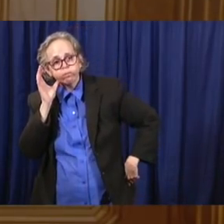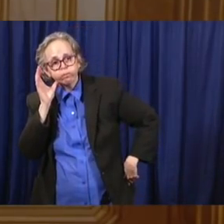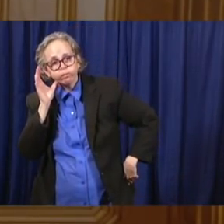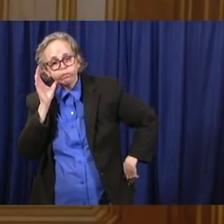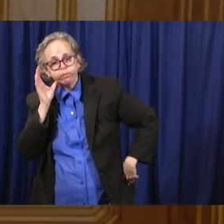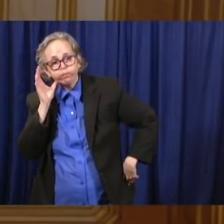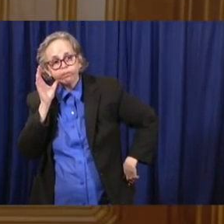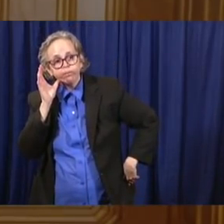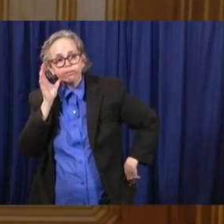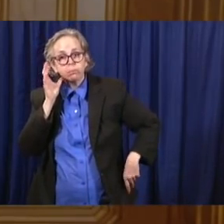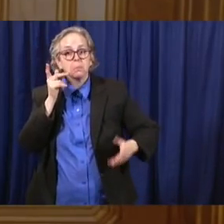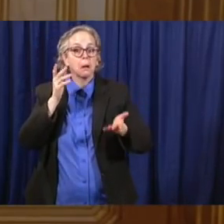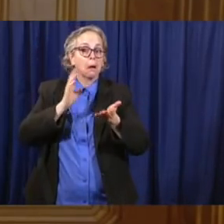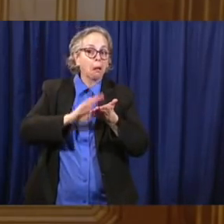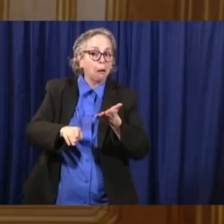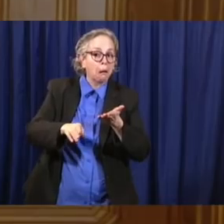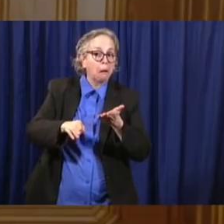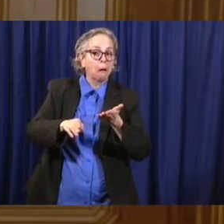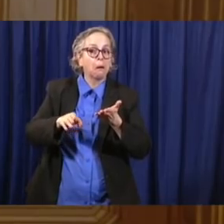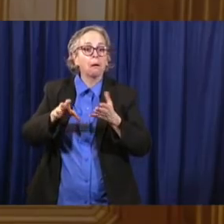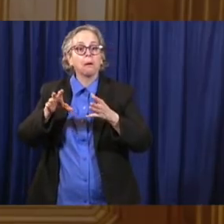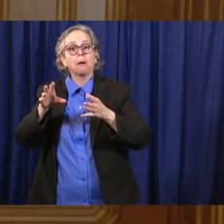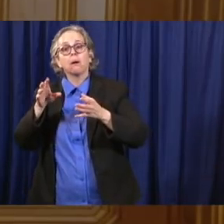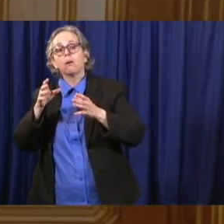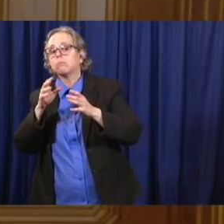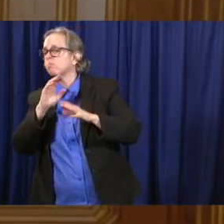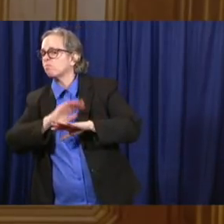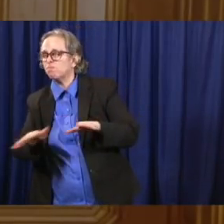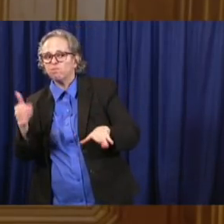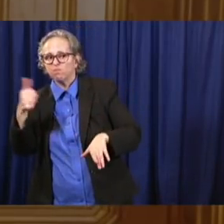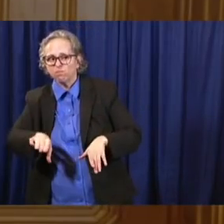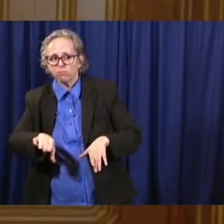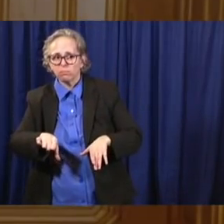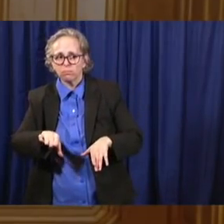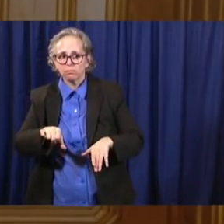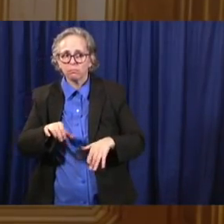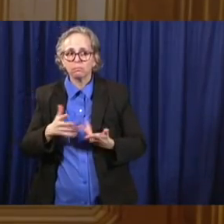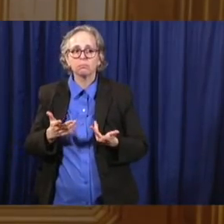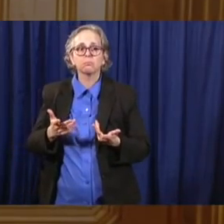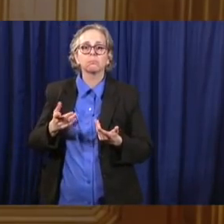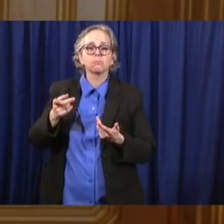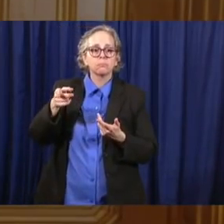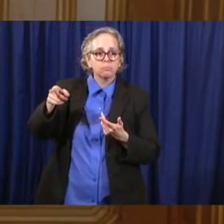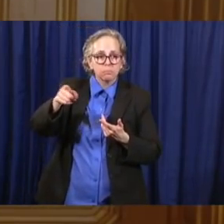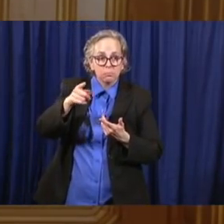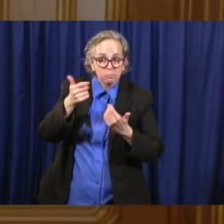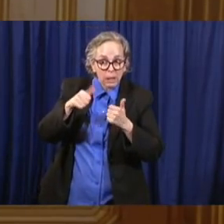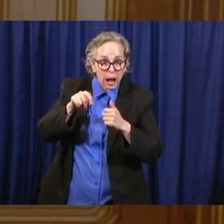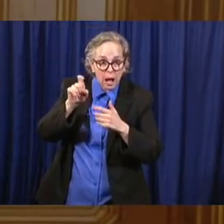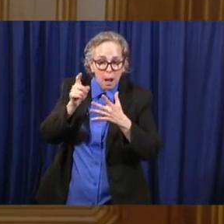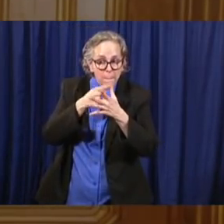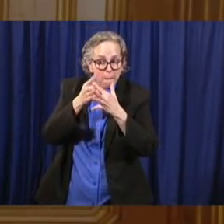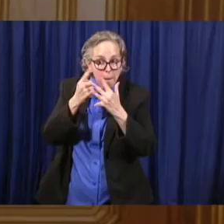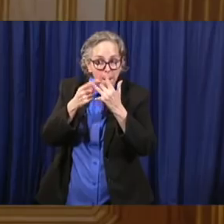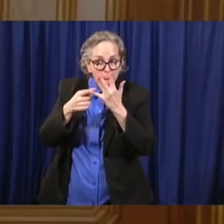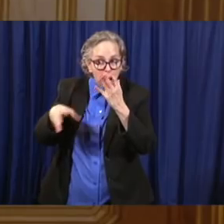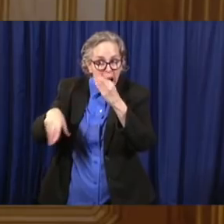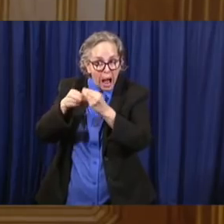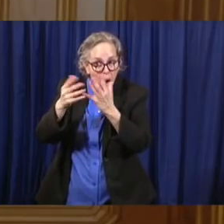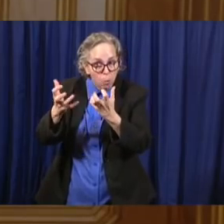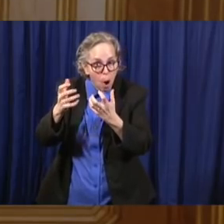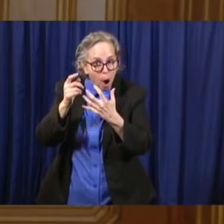board will come back with conditions. And so those of the 26 that come back to me with a favorable